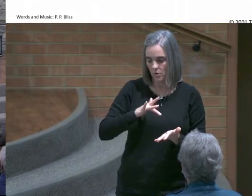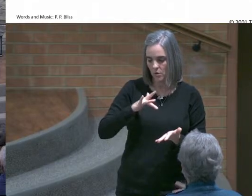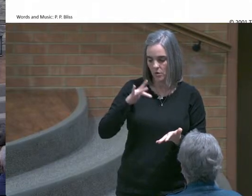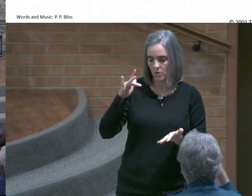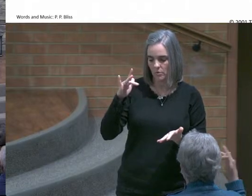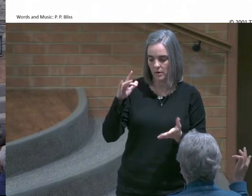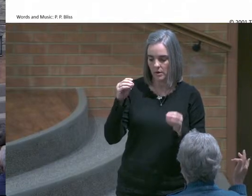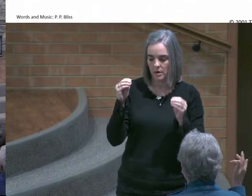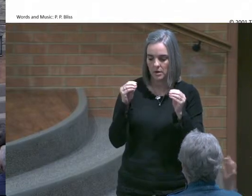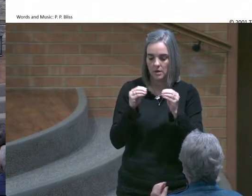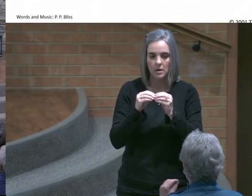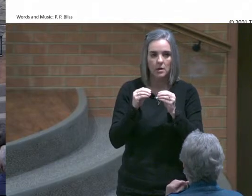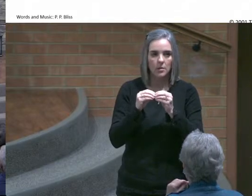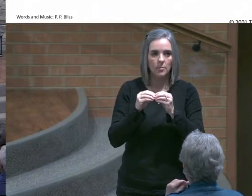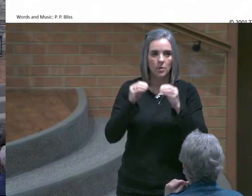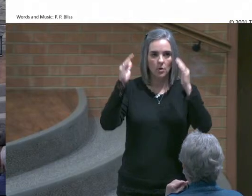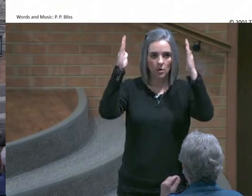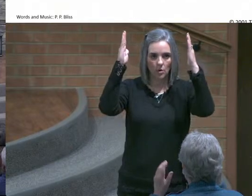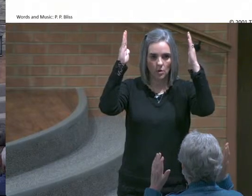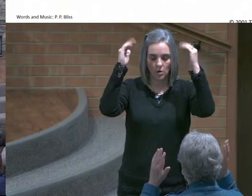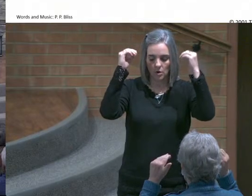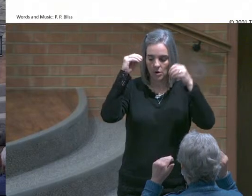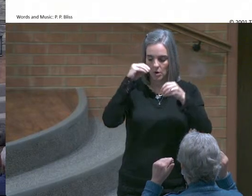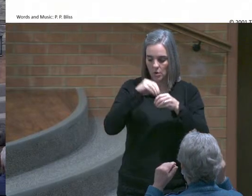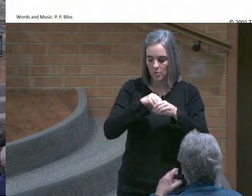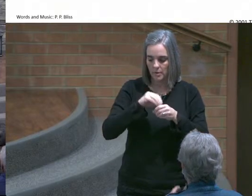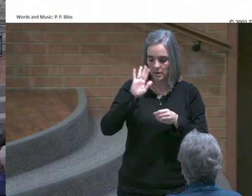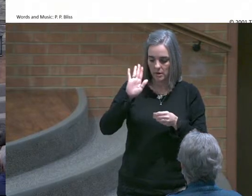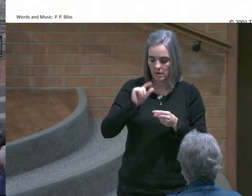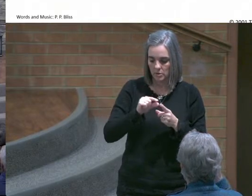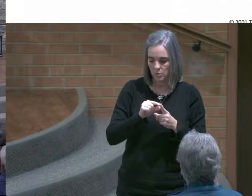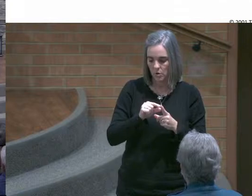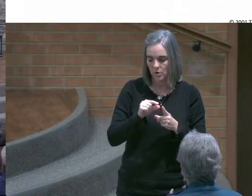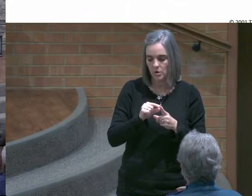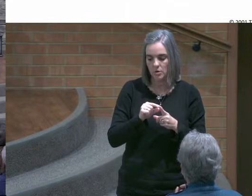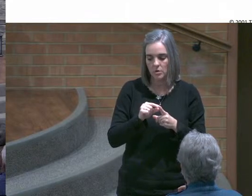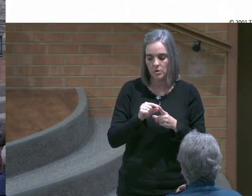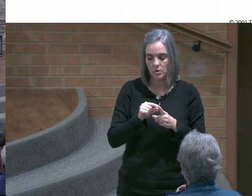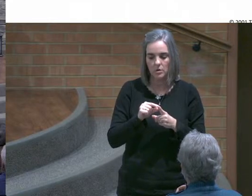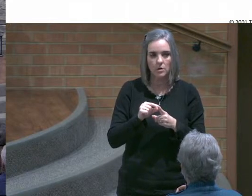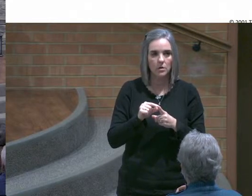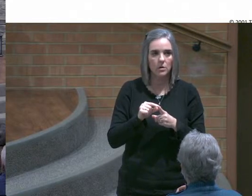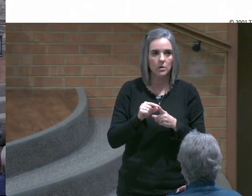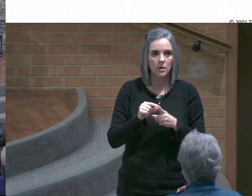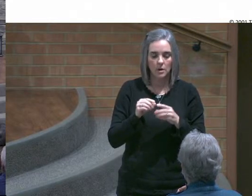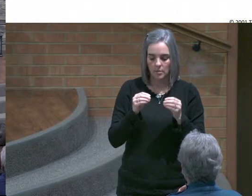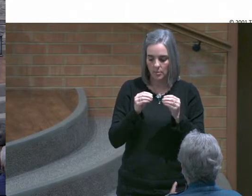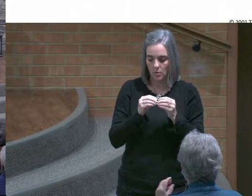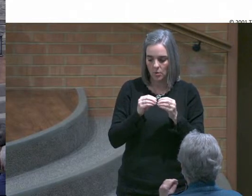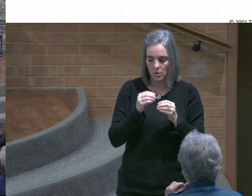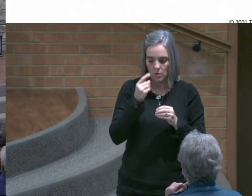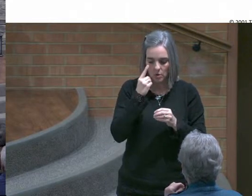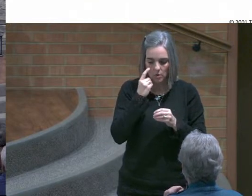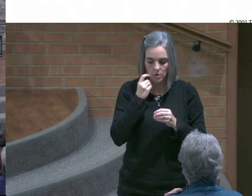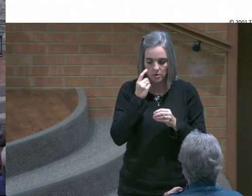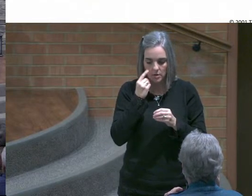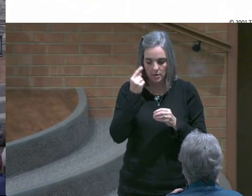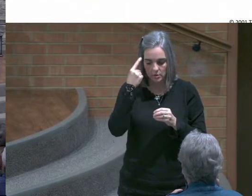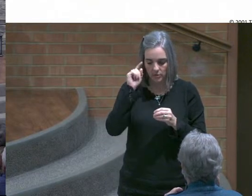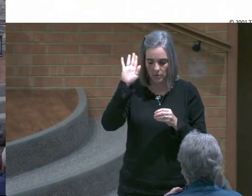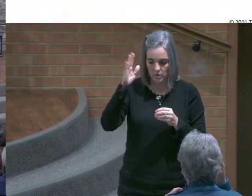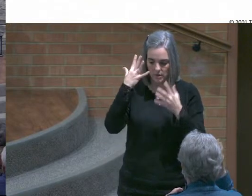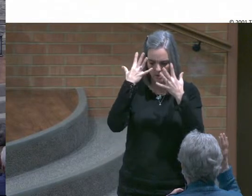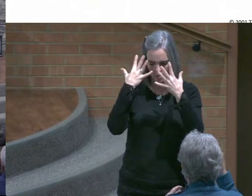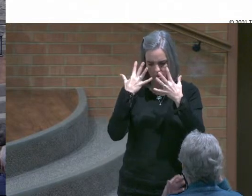His glory, more hope in His word,